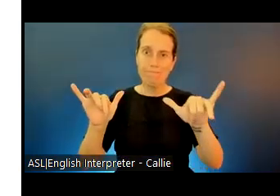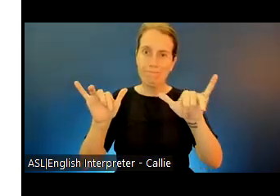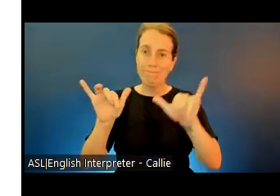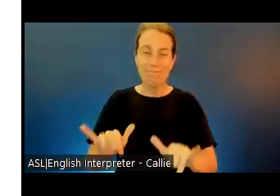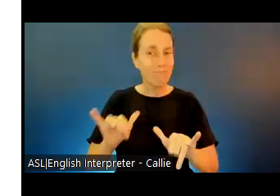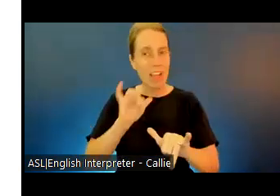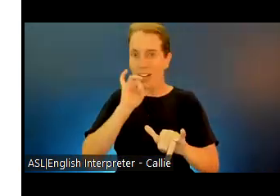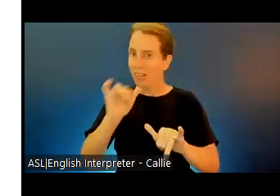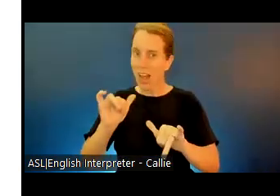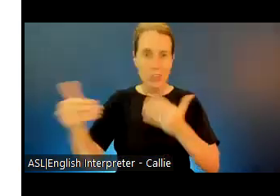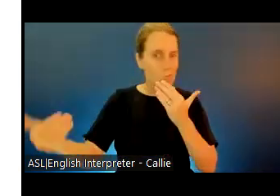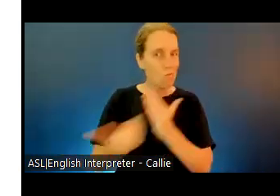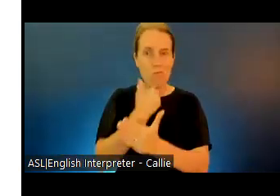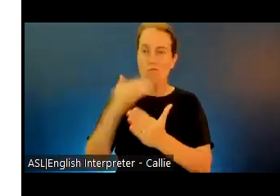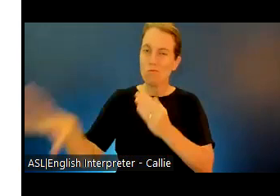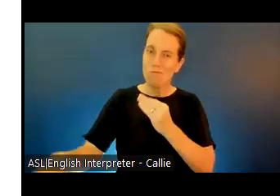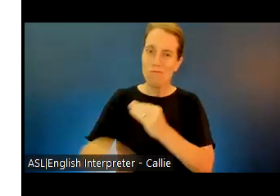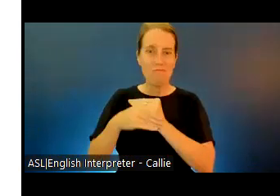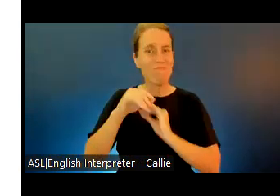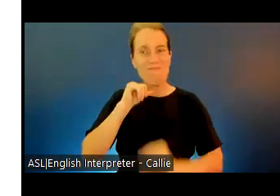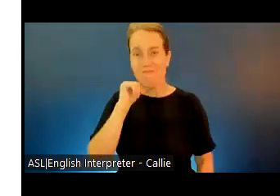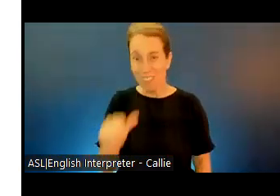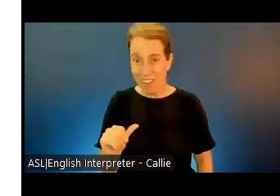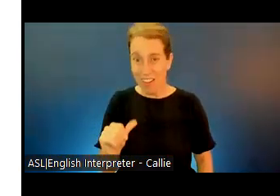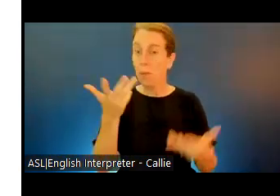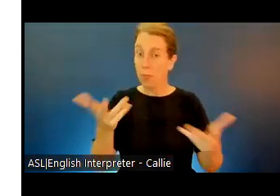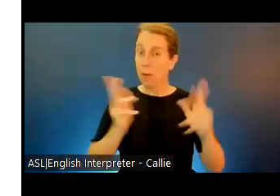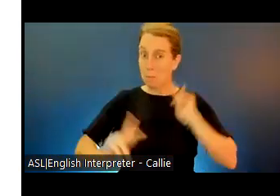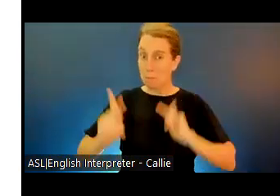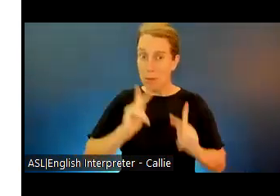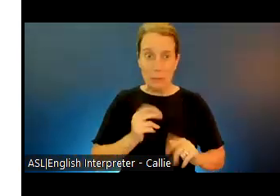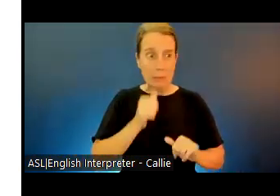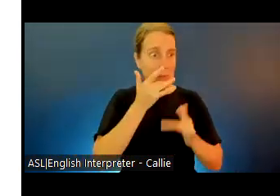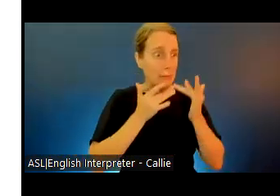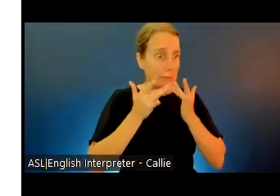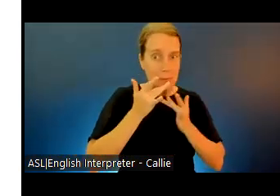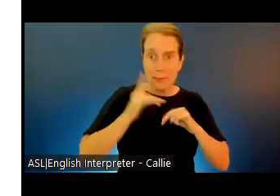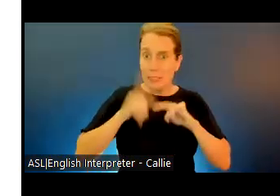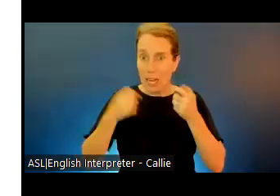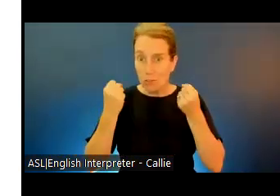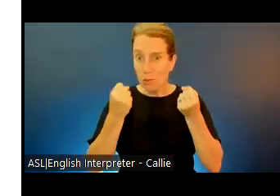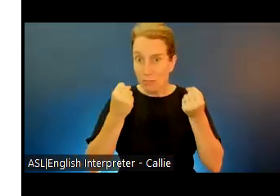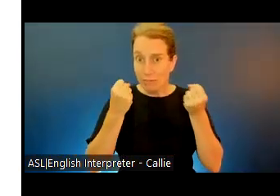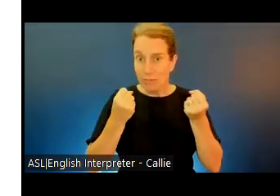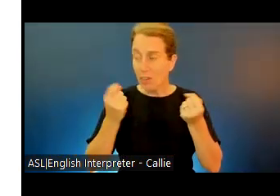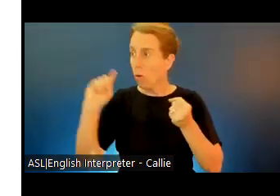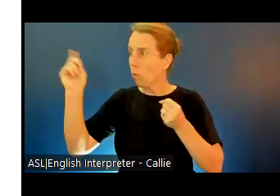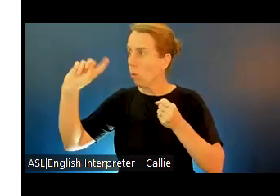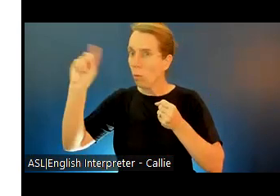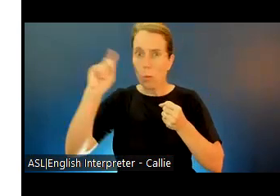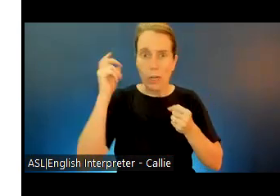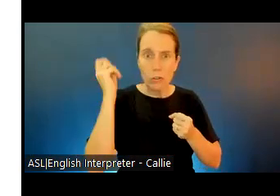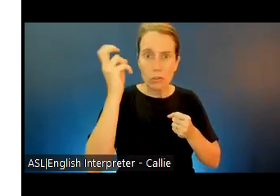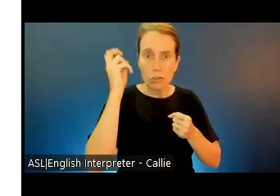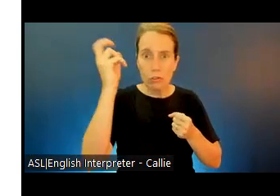provide transportation, which causes the effect of people who need transportation, there's not accessible transportation,